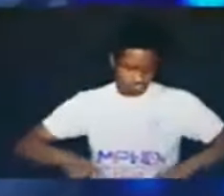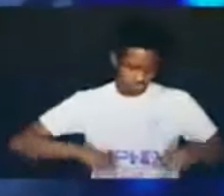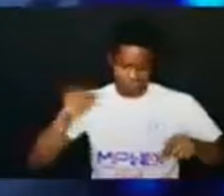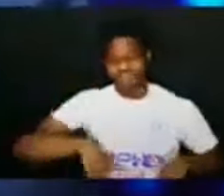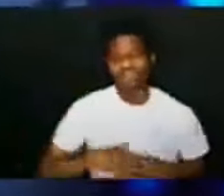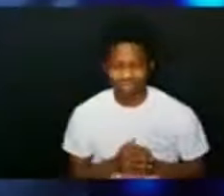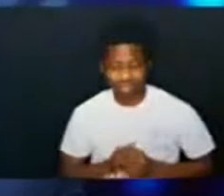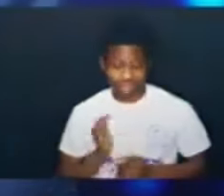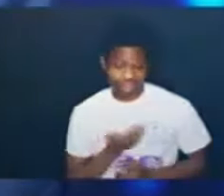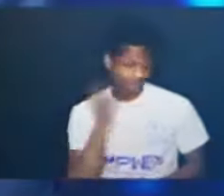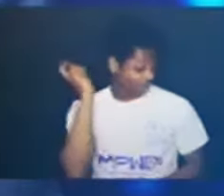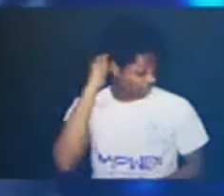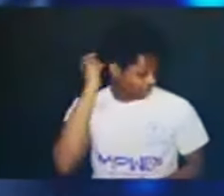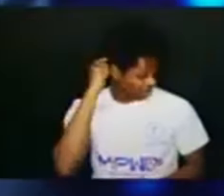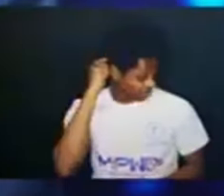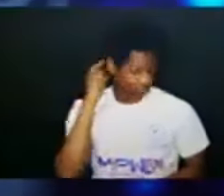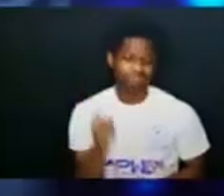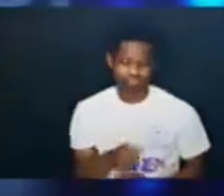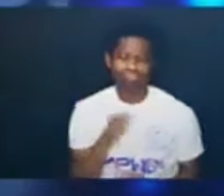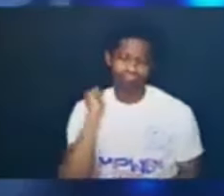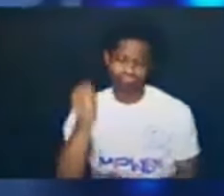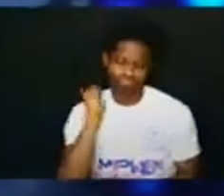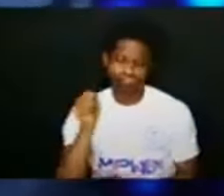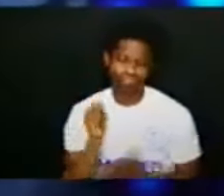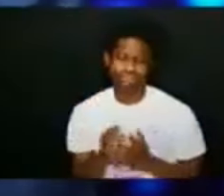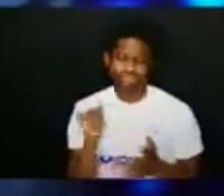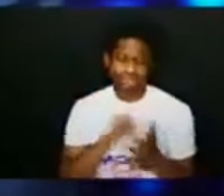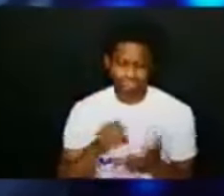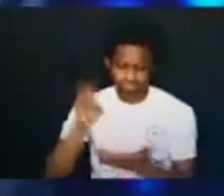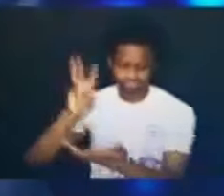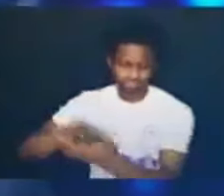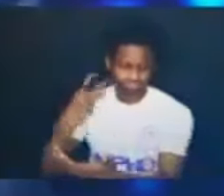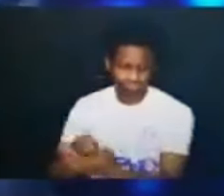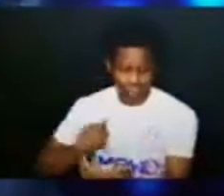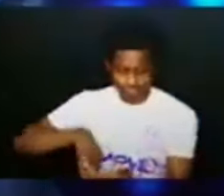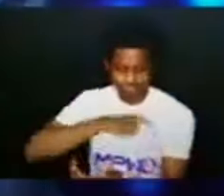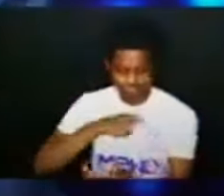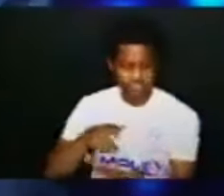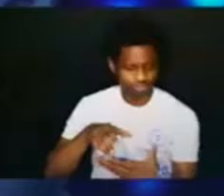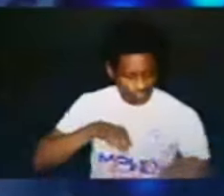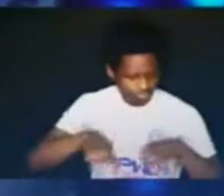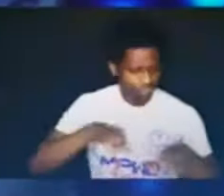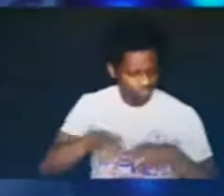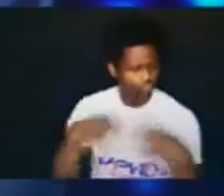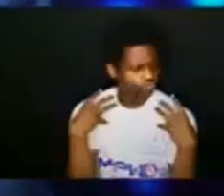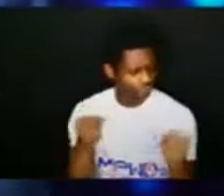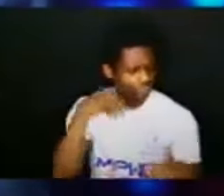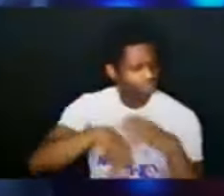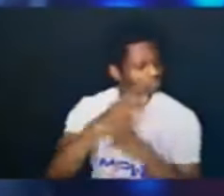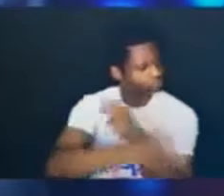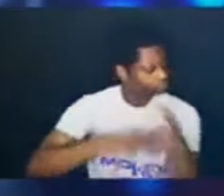Our conscience testifies that we have conducted ourselves well in the world.